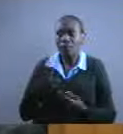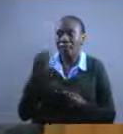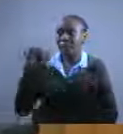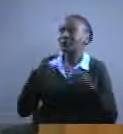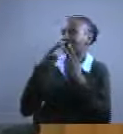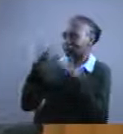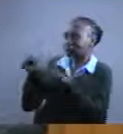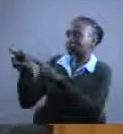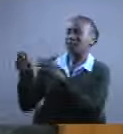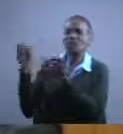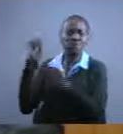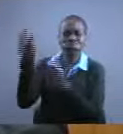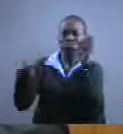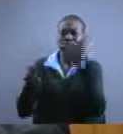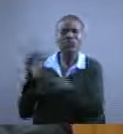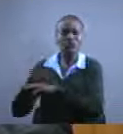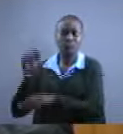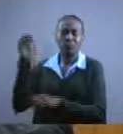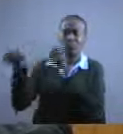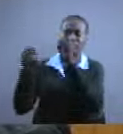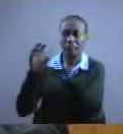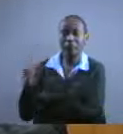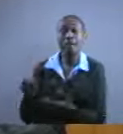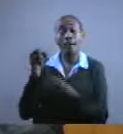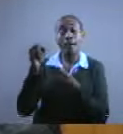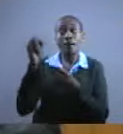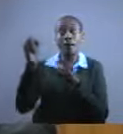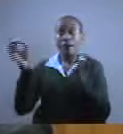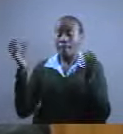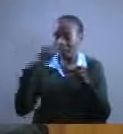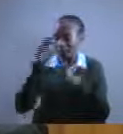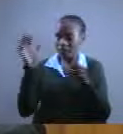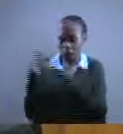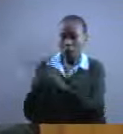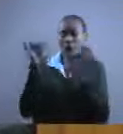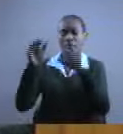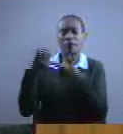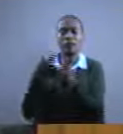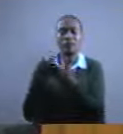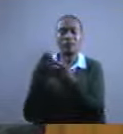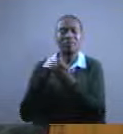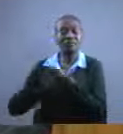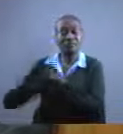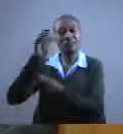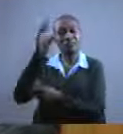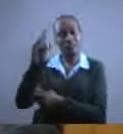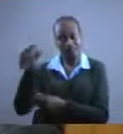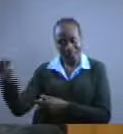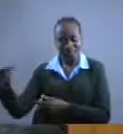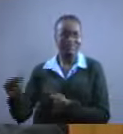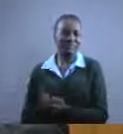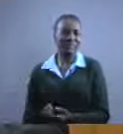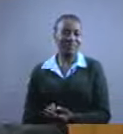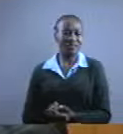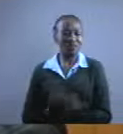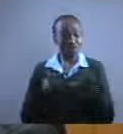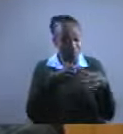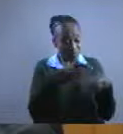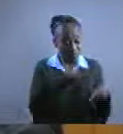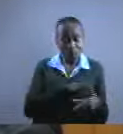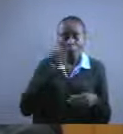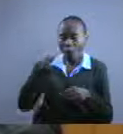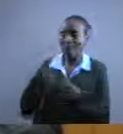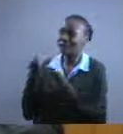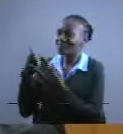a gathering that was being addressed by DA Gauteng Premier candidate Musi Maimane to disrupt his Believe